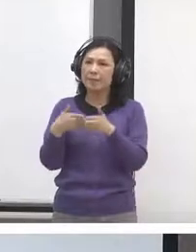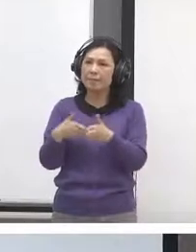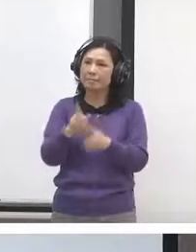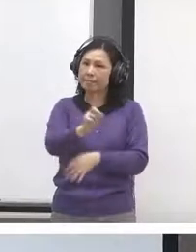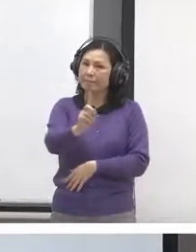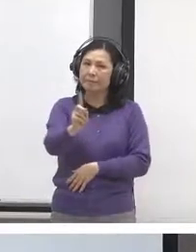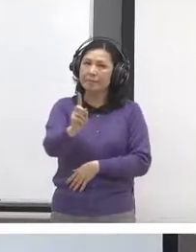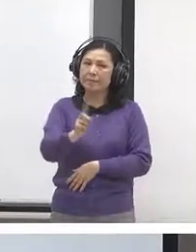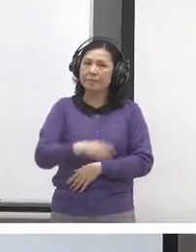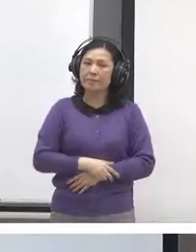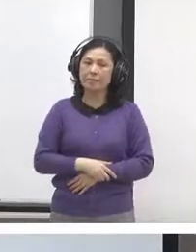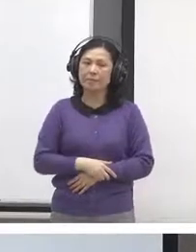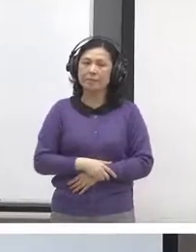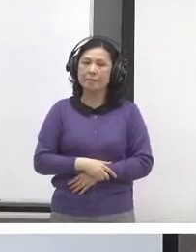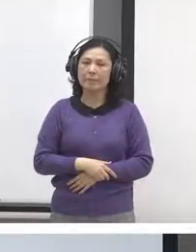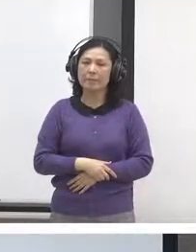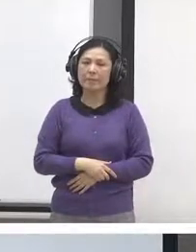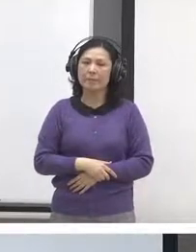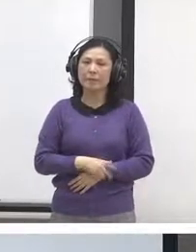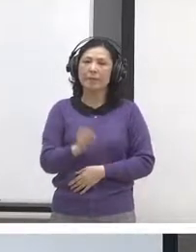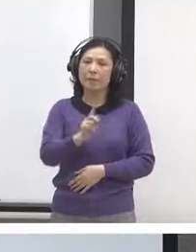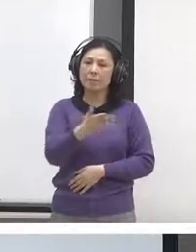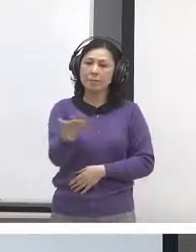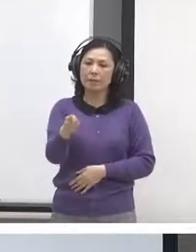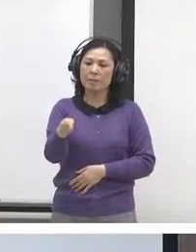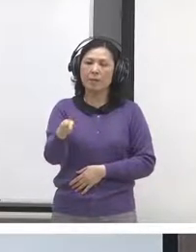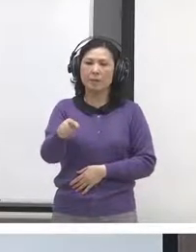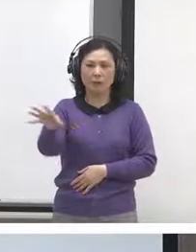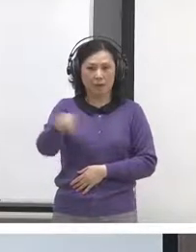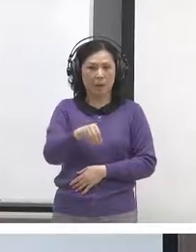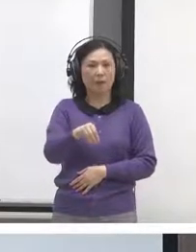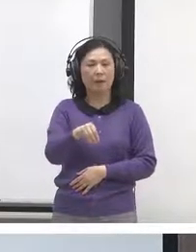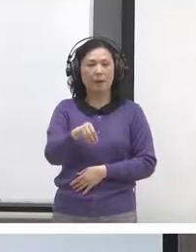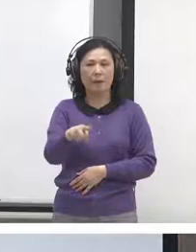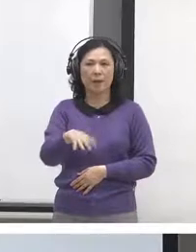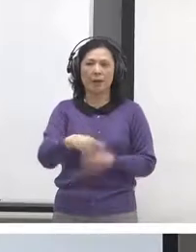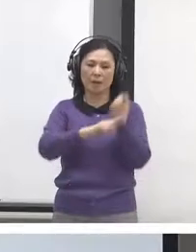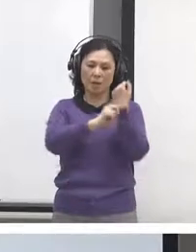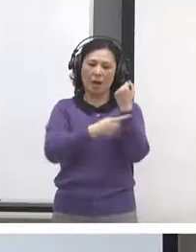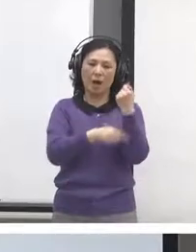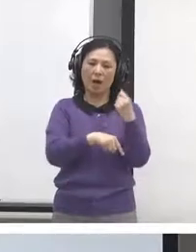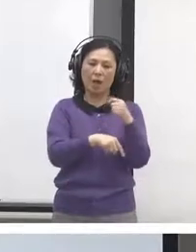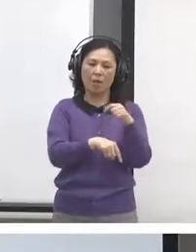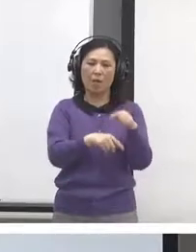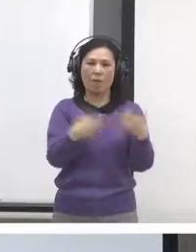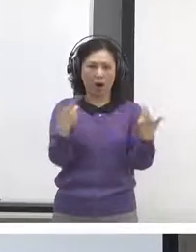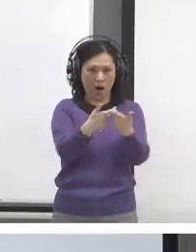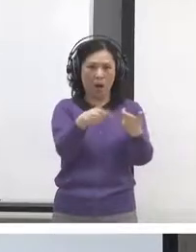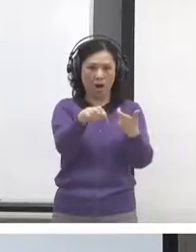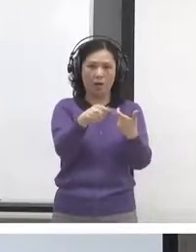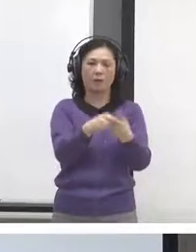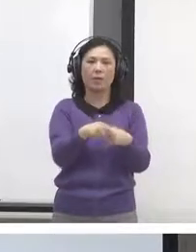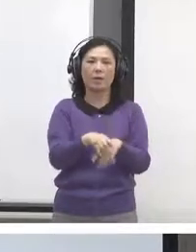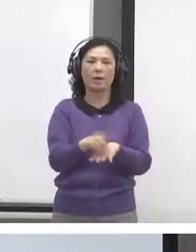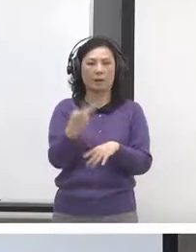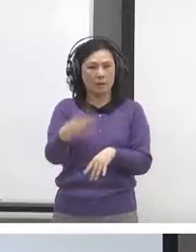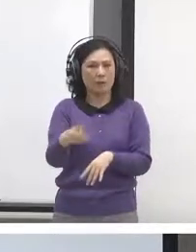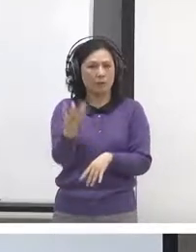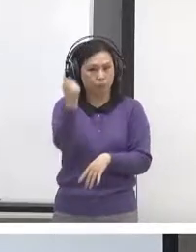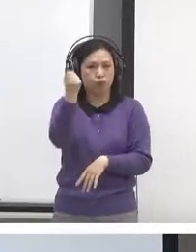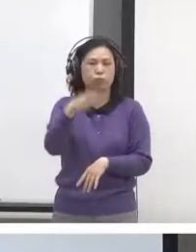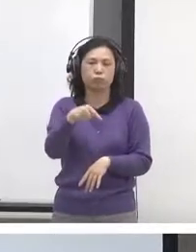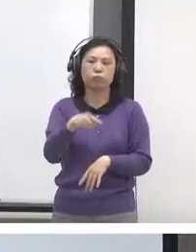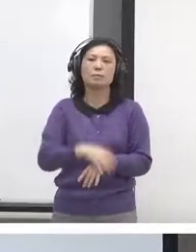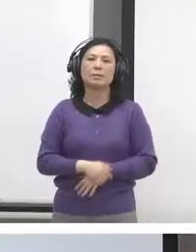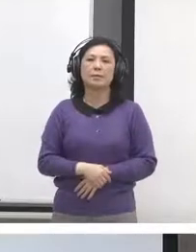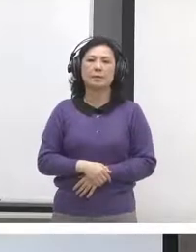issue of access to legal rights and legal information is firstly how they're set up. So a lot